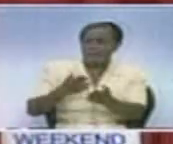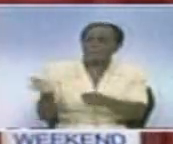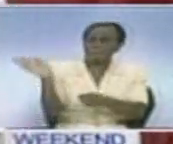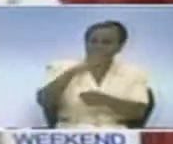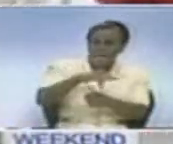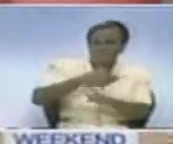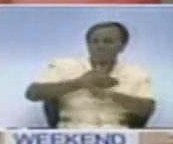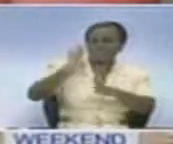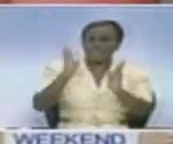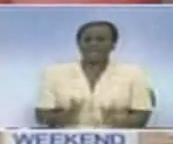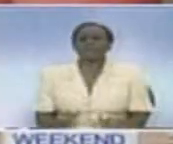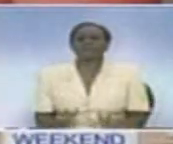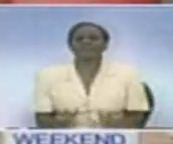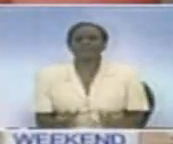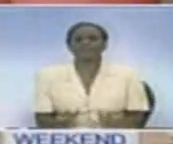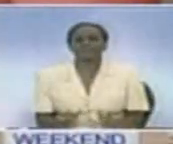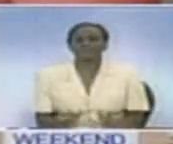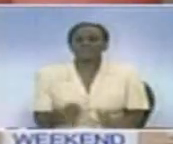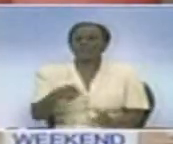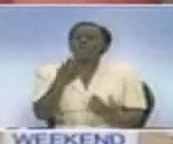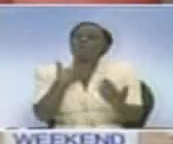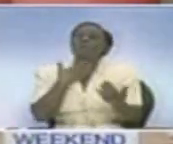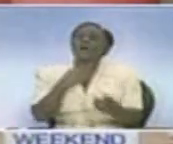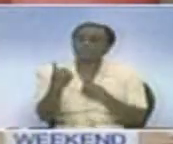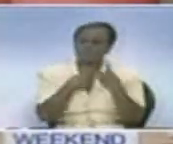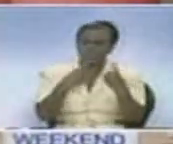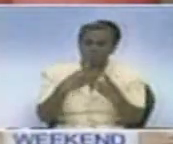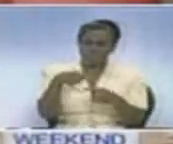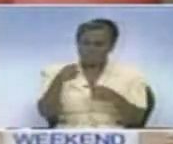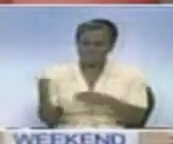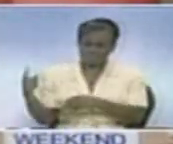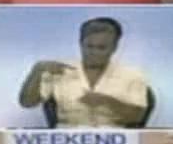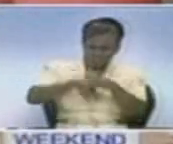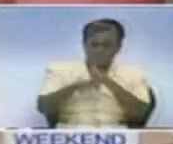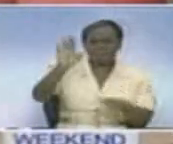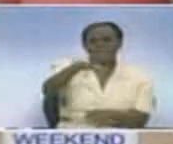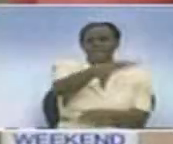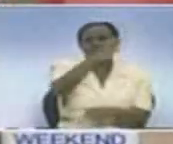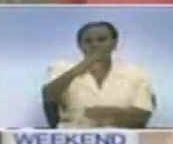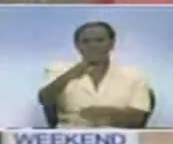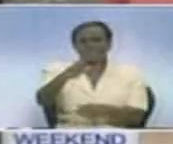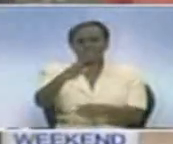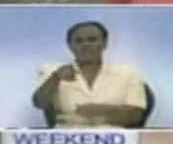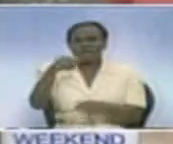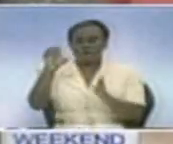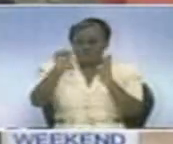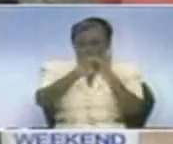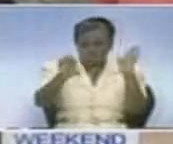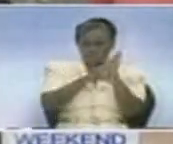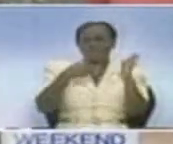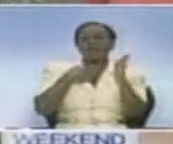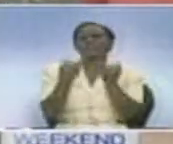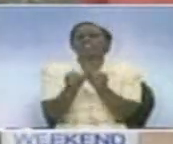sender. Kama wanataka tuongee, waje kwa bunge. Tulipigania katiba, tuko na